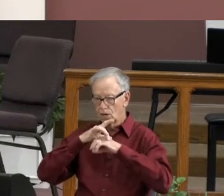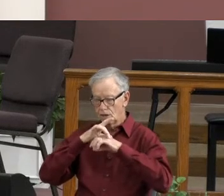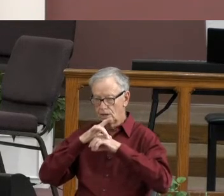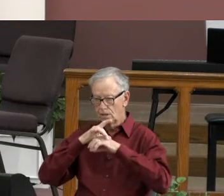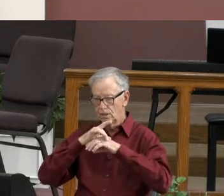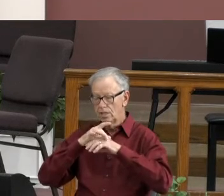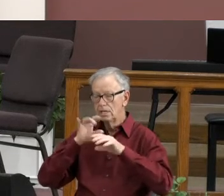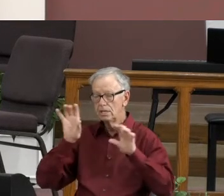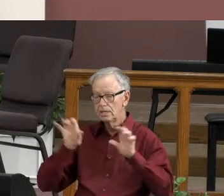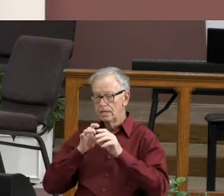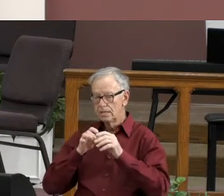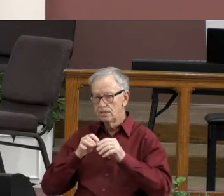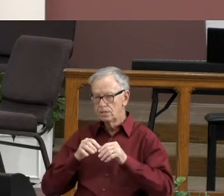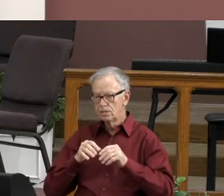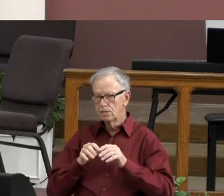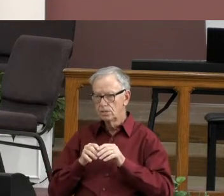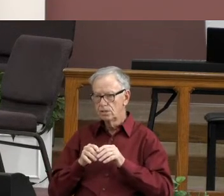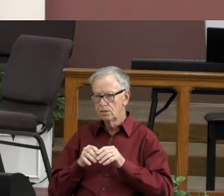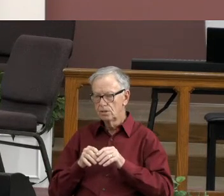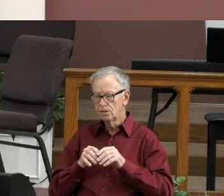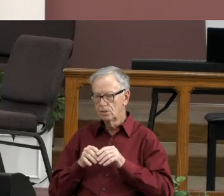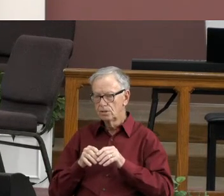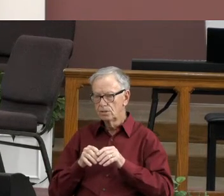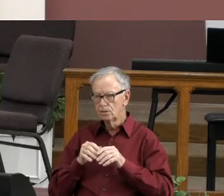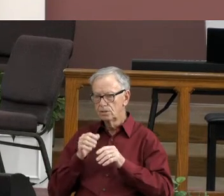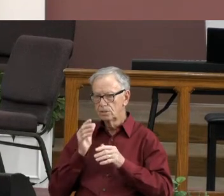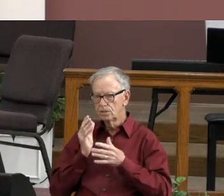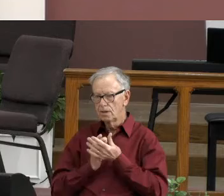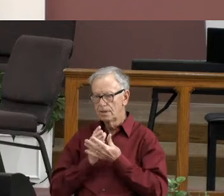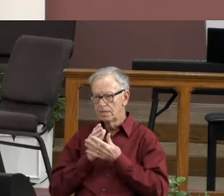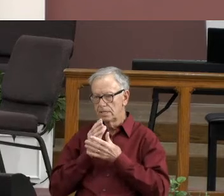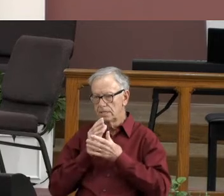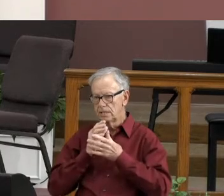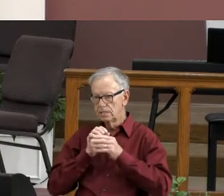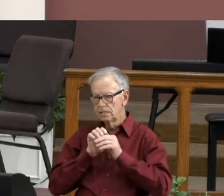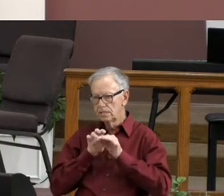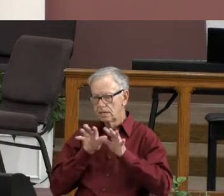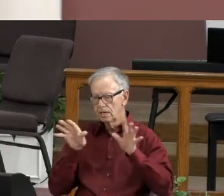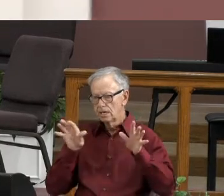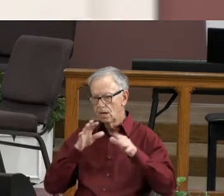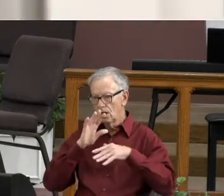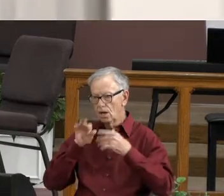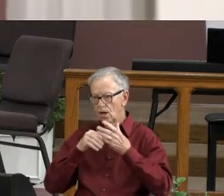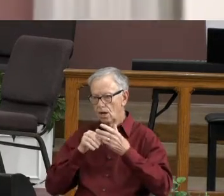They did this to avoid being scattered over the face of the whole earth.